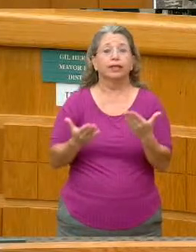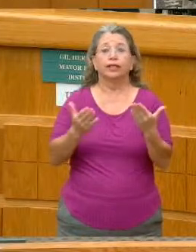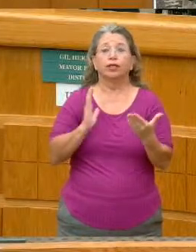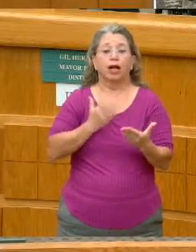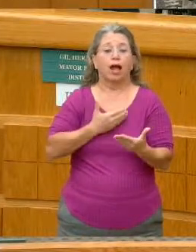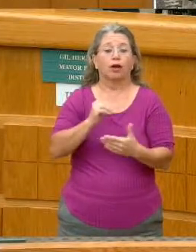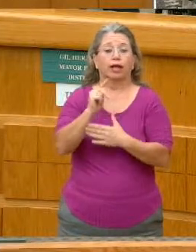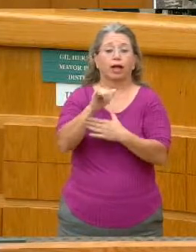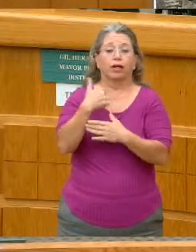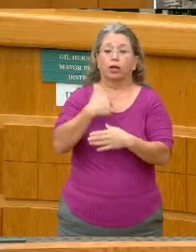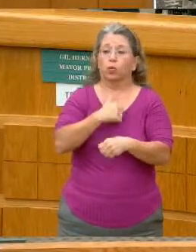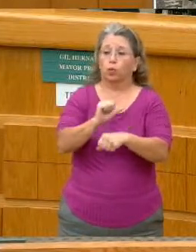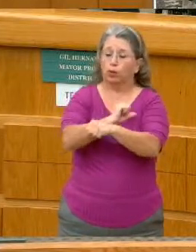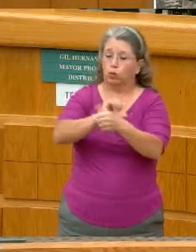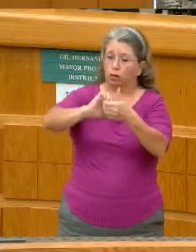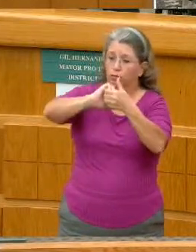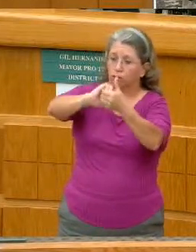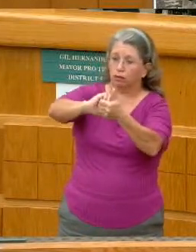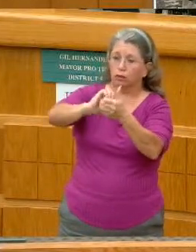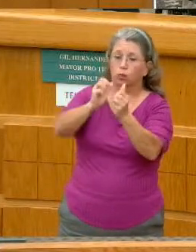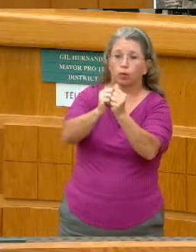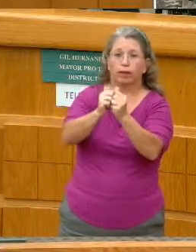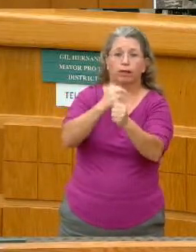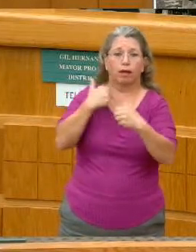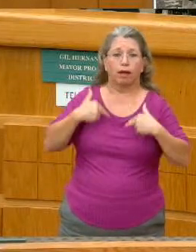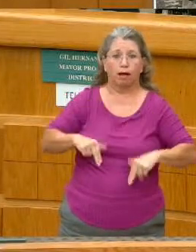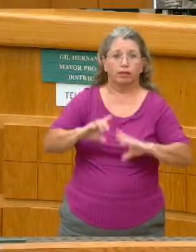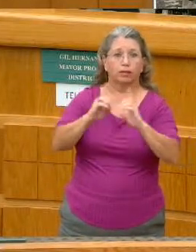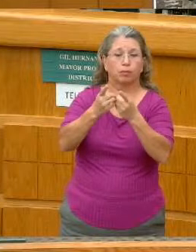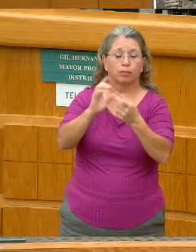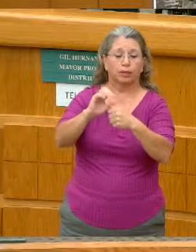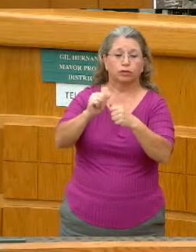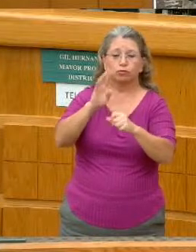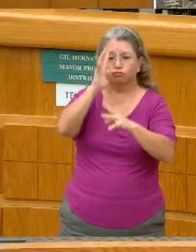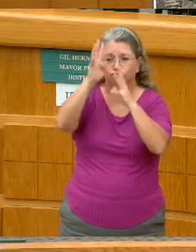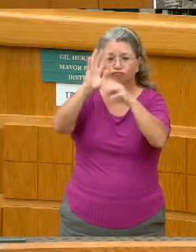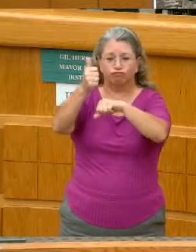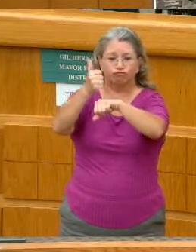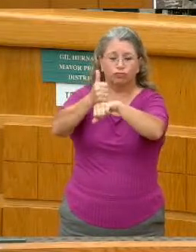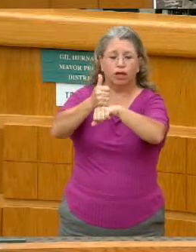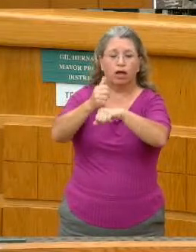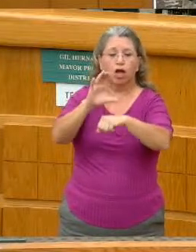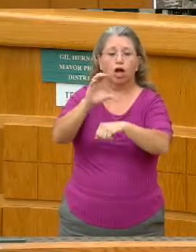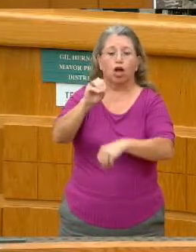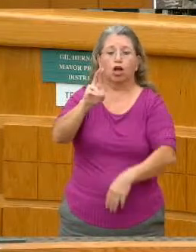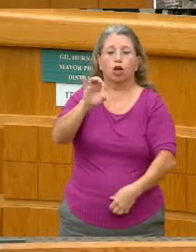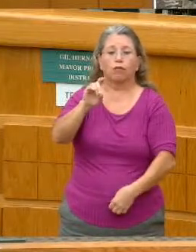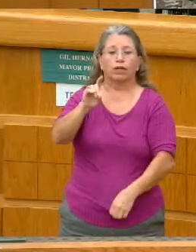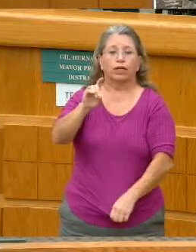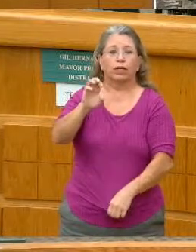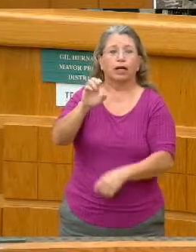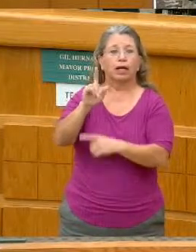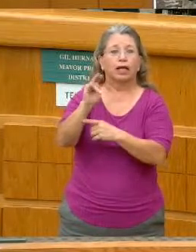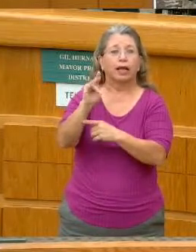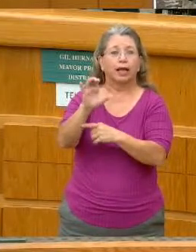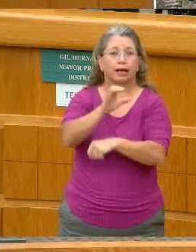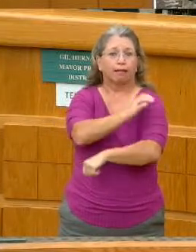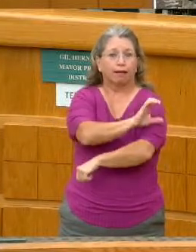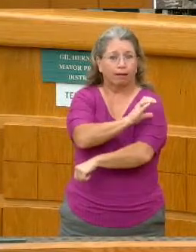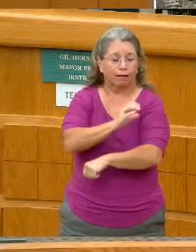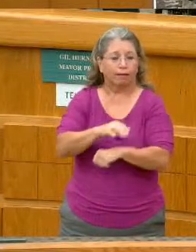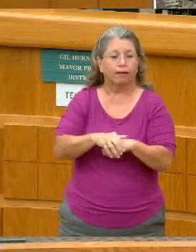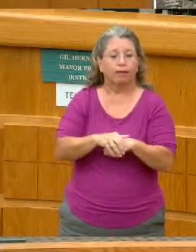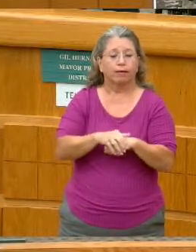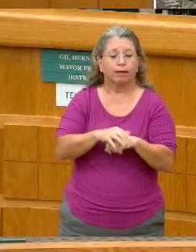worked with the health department to create a COVID clinic, but mainly because Amistad Health